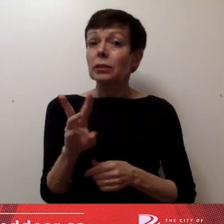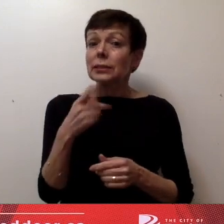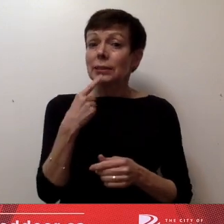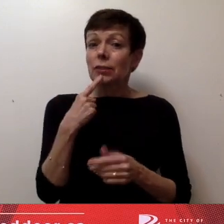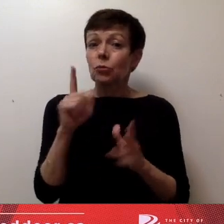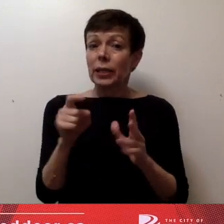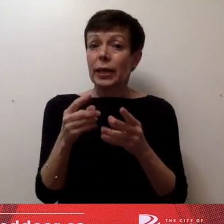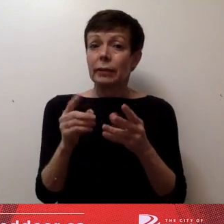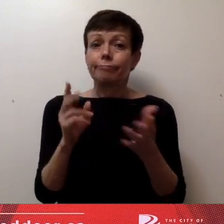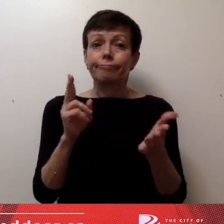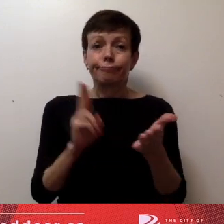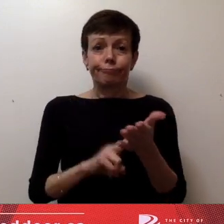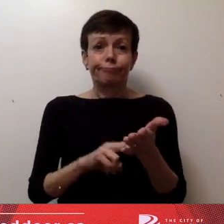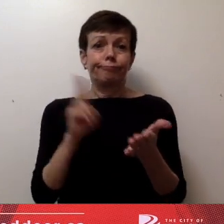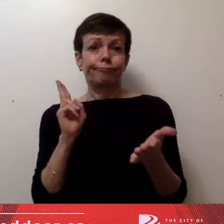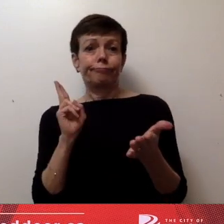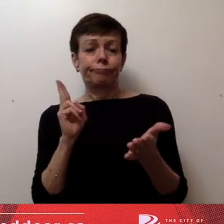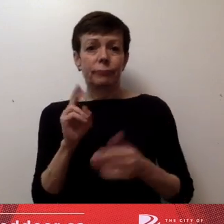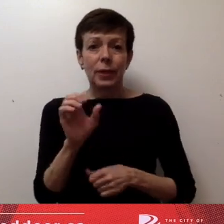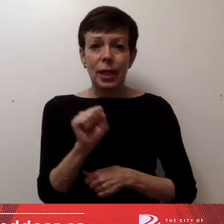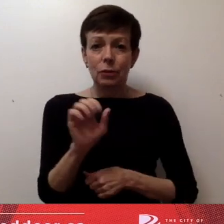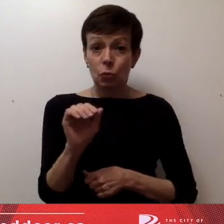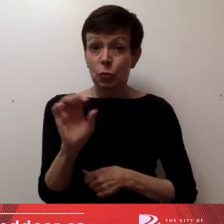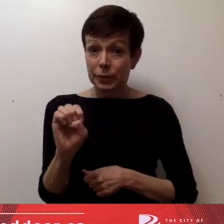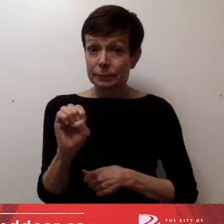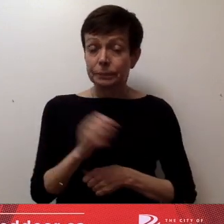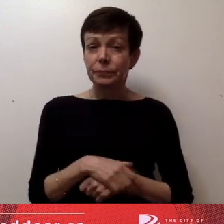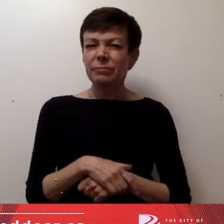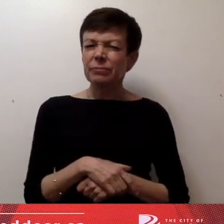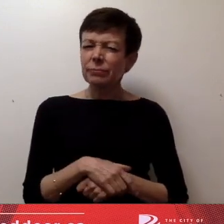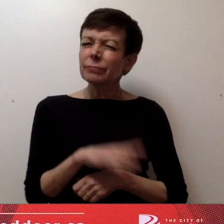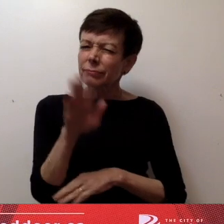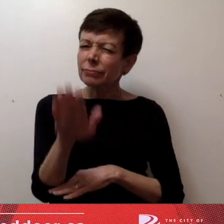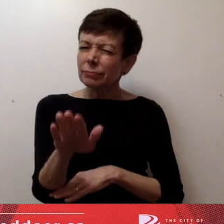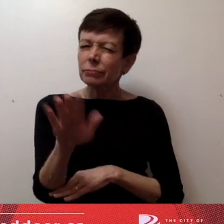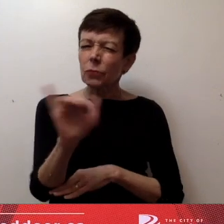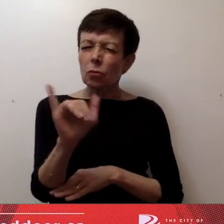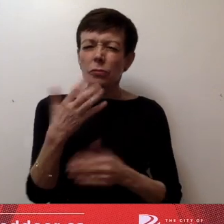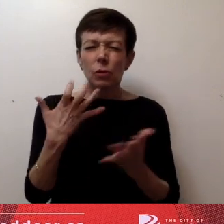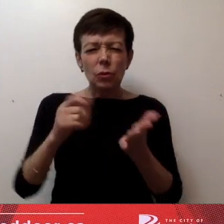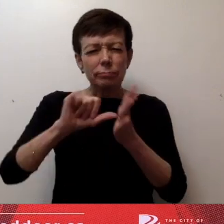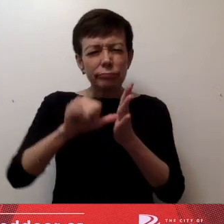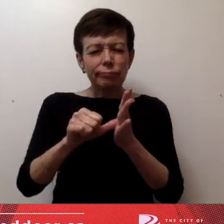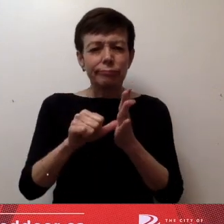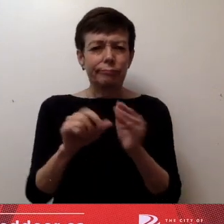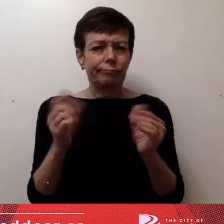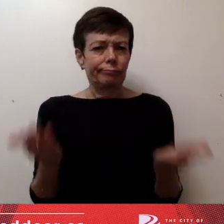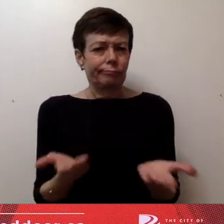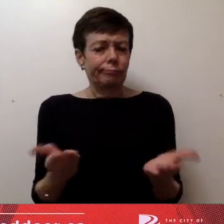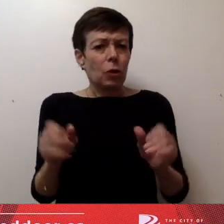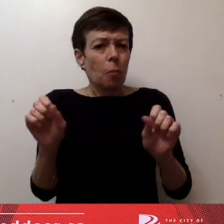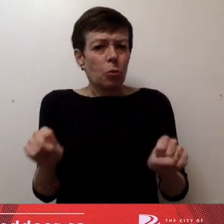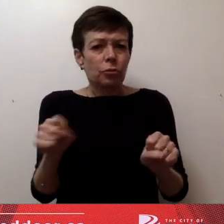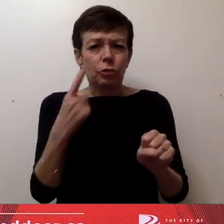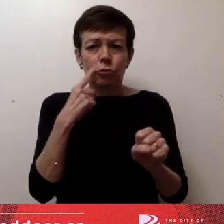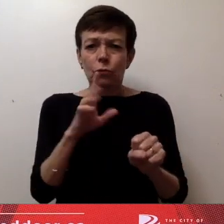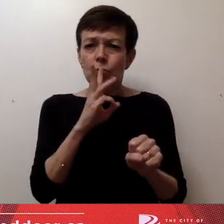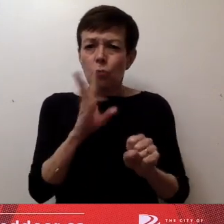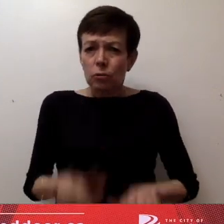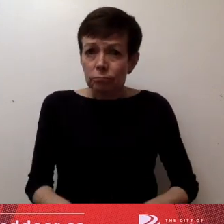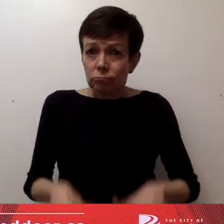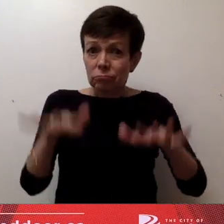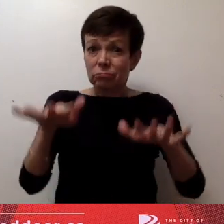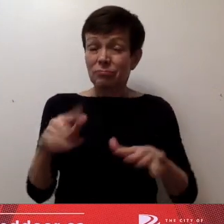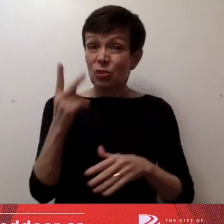I also want to talk to you this afternoon about the potential for flooding in our city. We've seen some of our creeks and streams that have